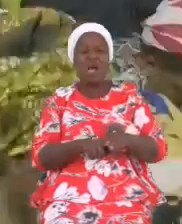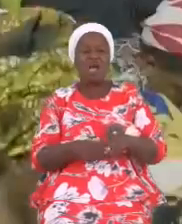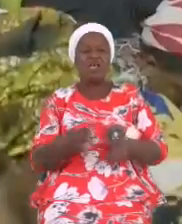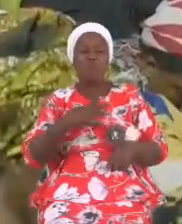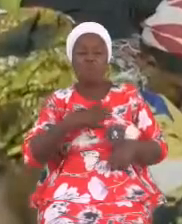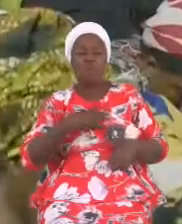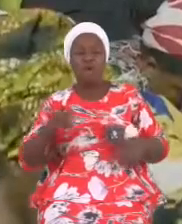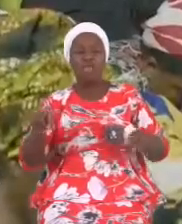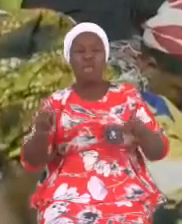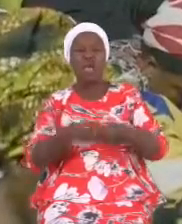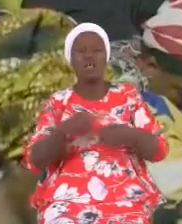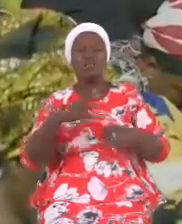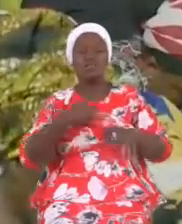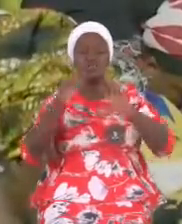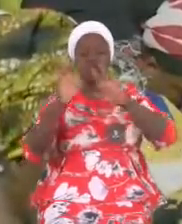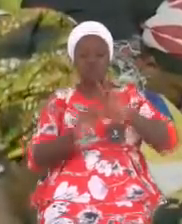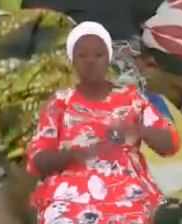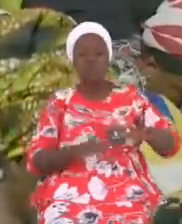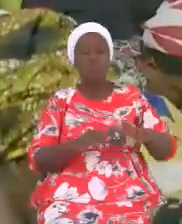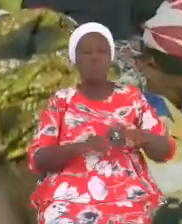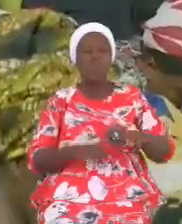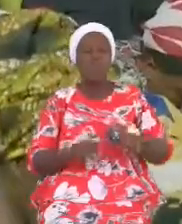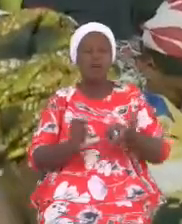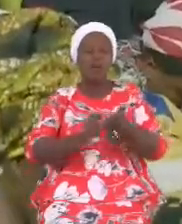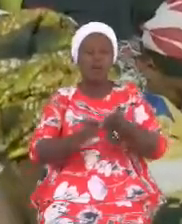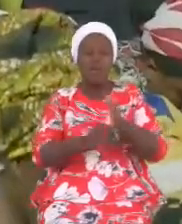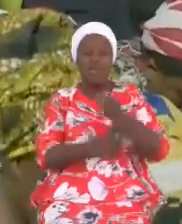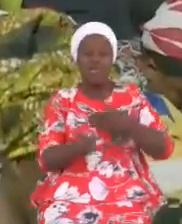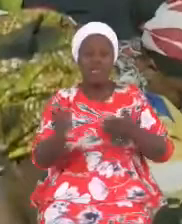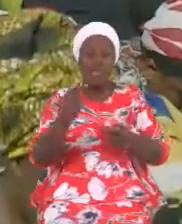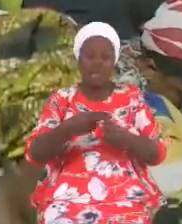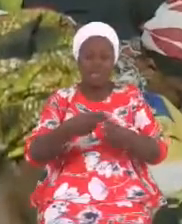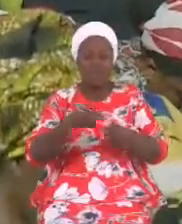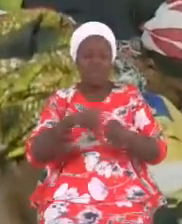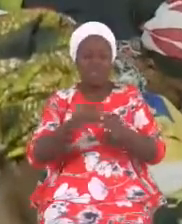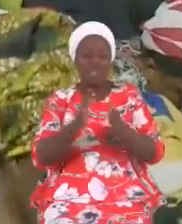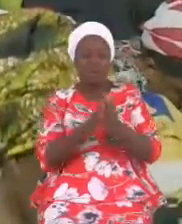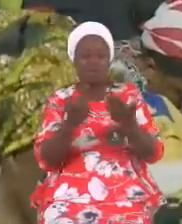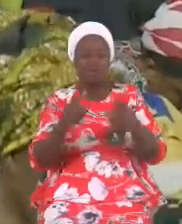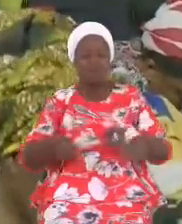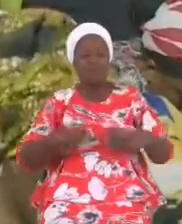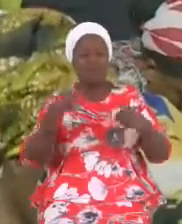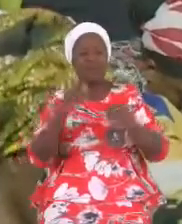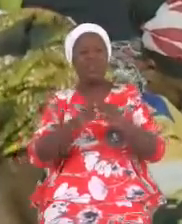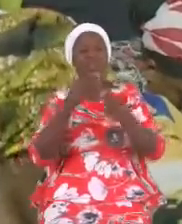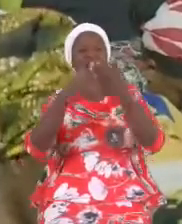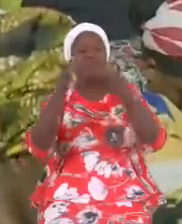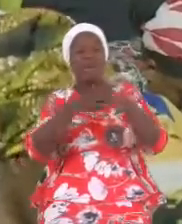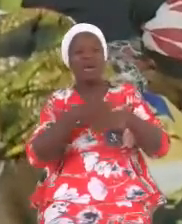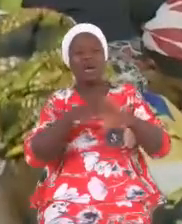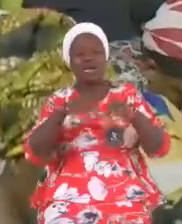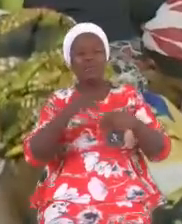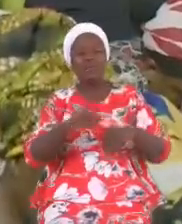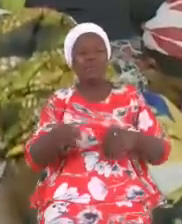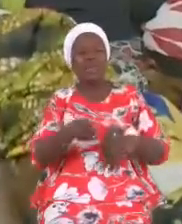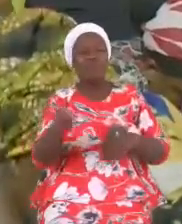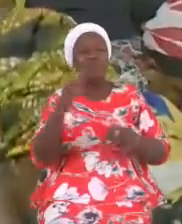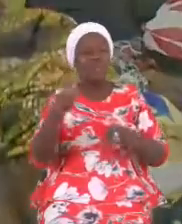snow. Write their names in the book of life in heaven and give them the grace,